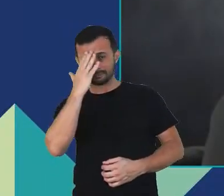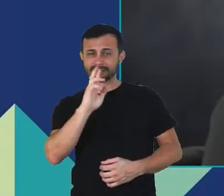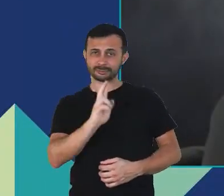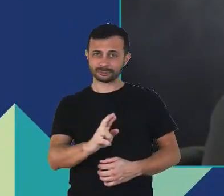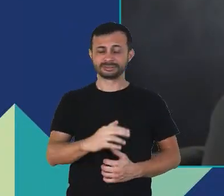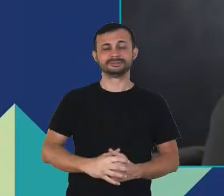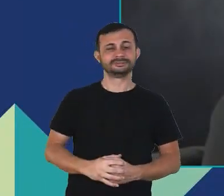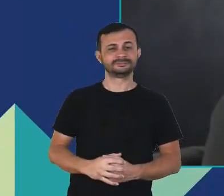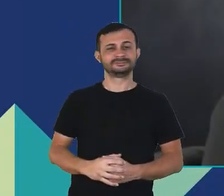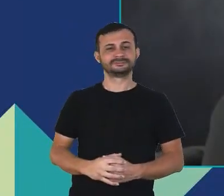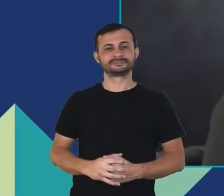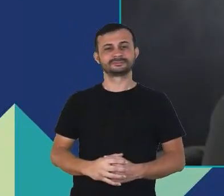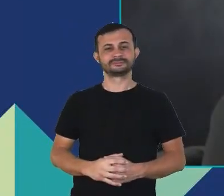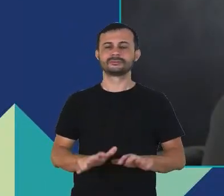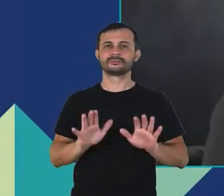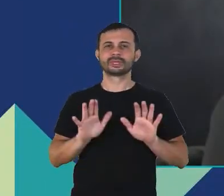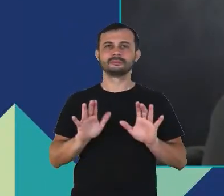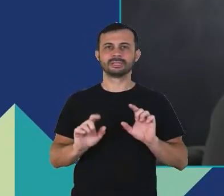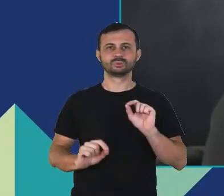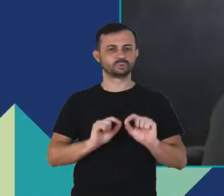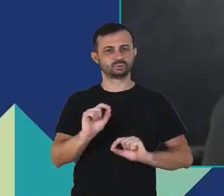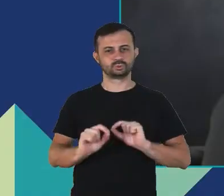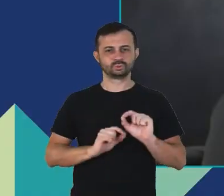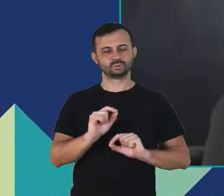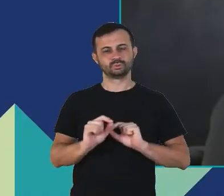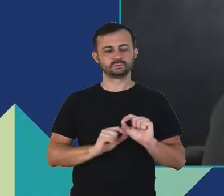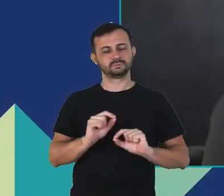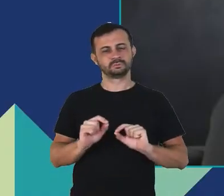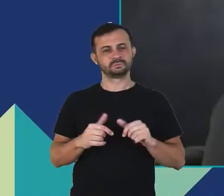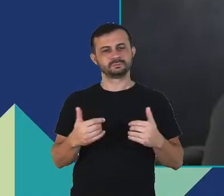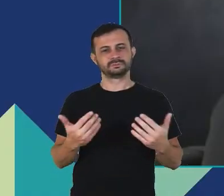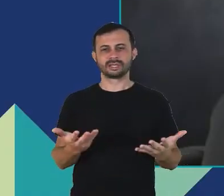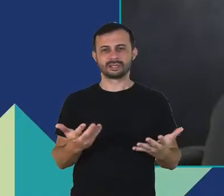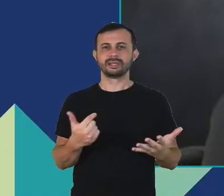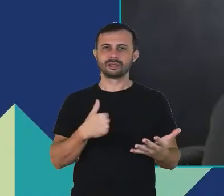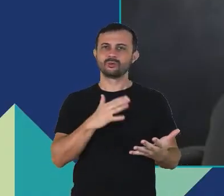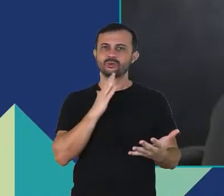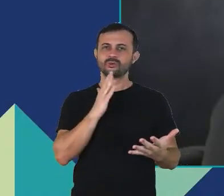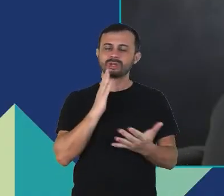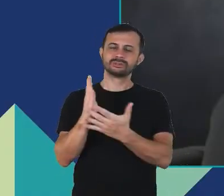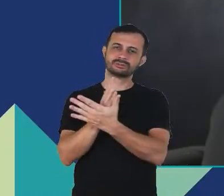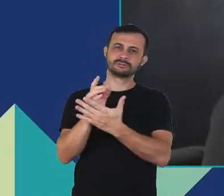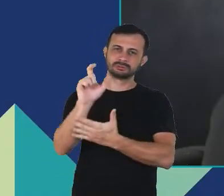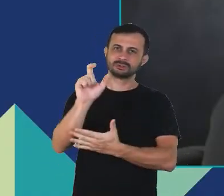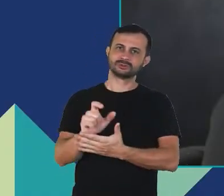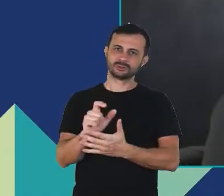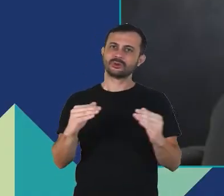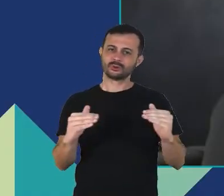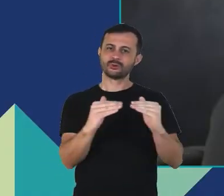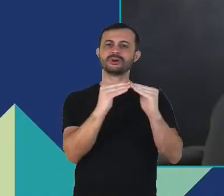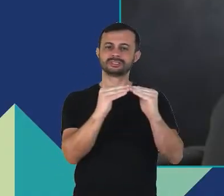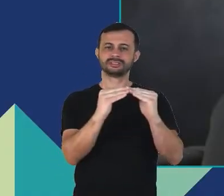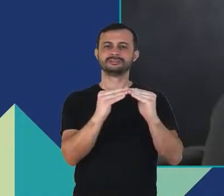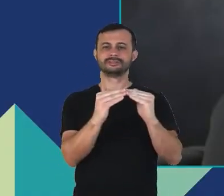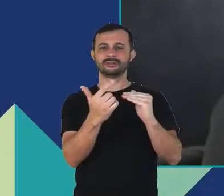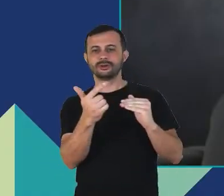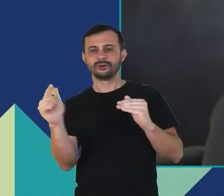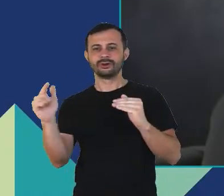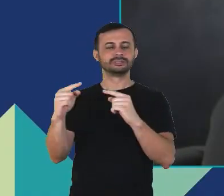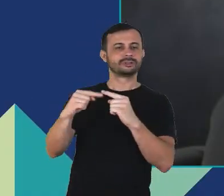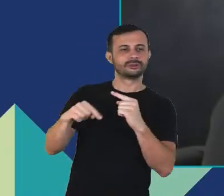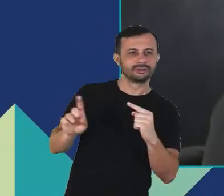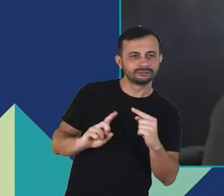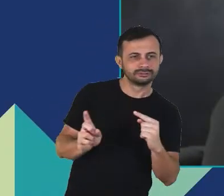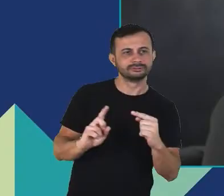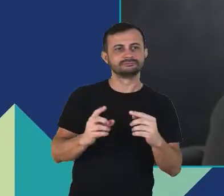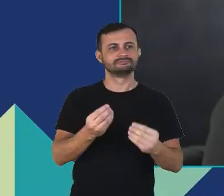honestly, and I know some people will agree with me and some people will disagree with me. Again, I'm not a hydrologist.